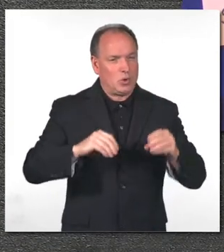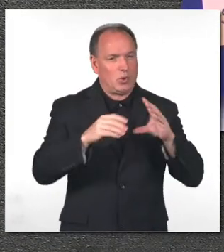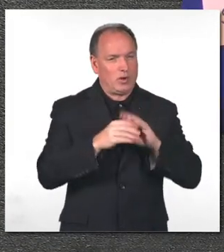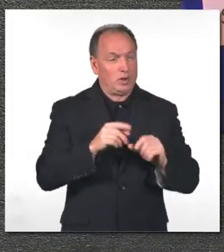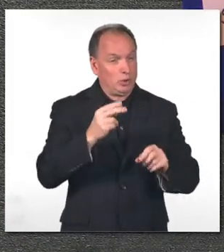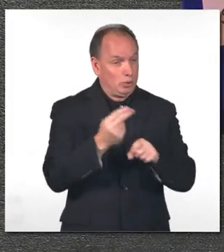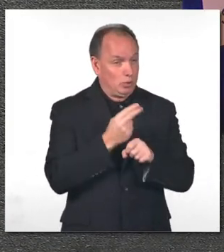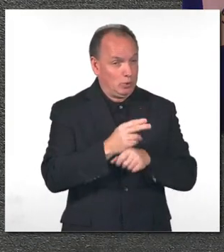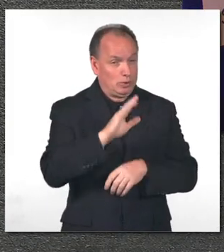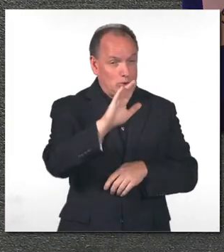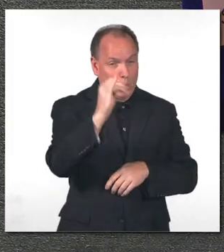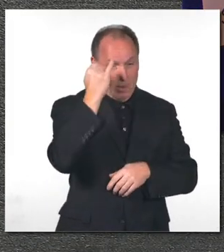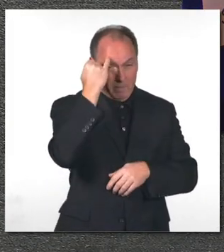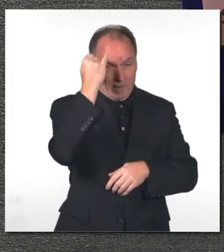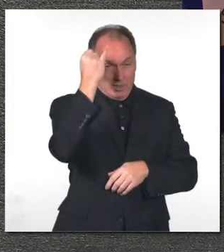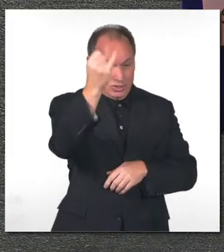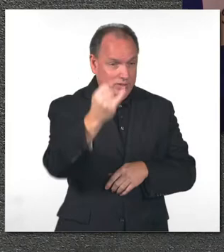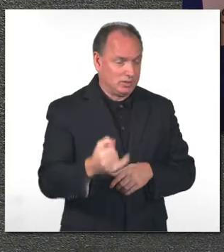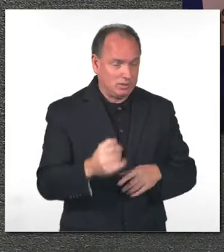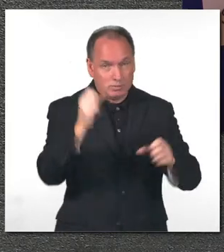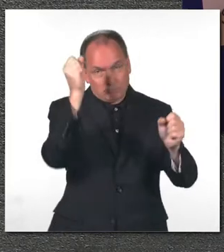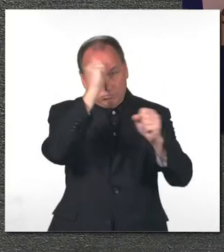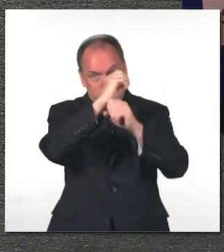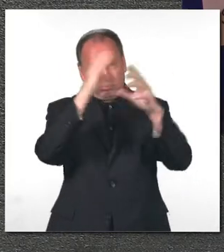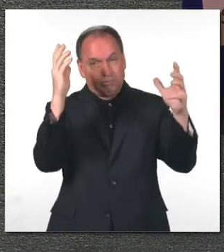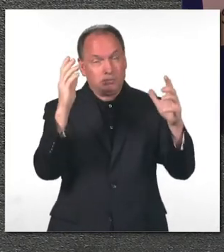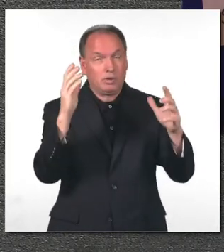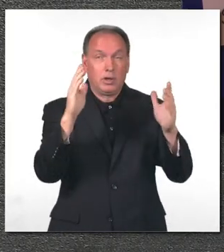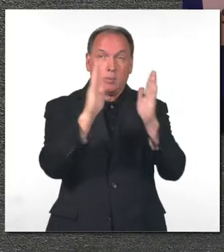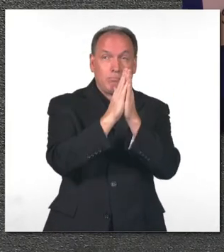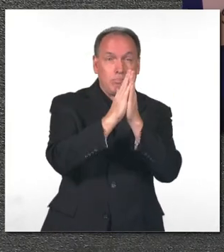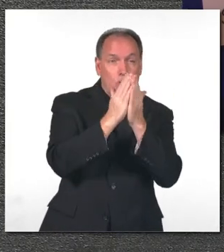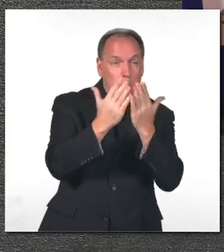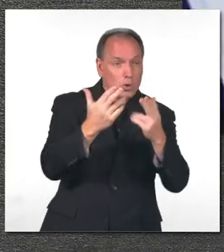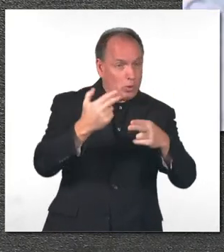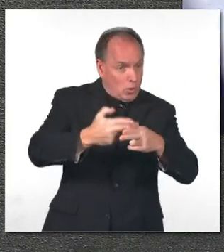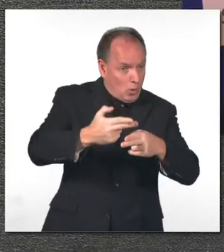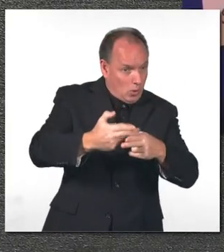we go to the world of snow, snow, snow.